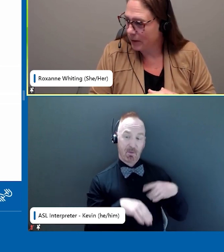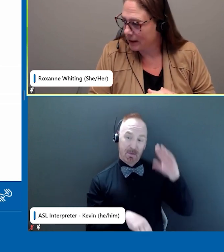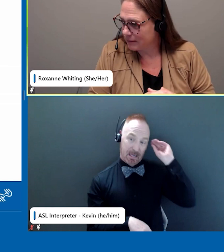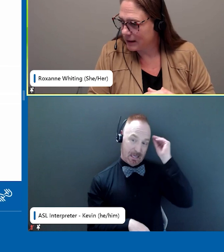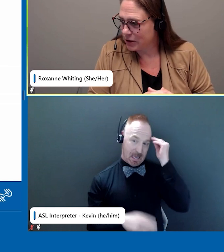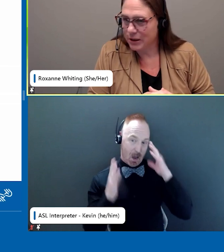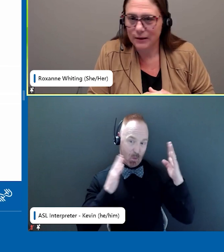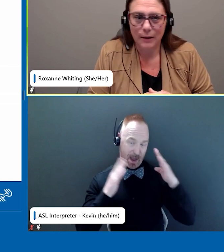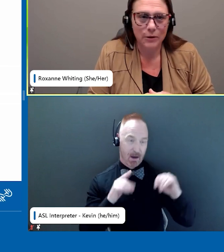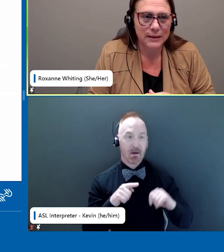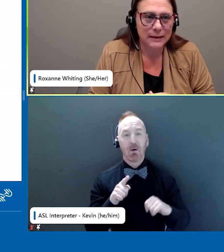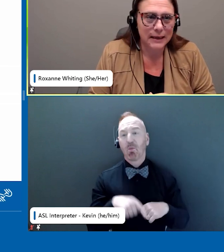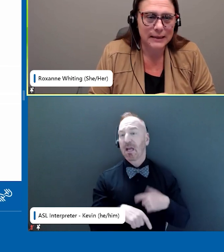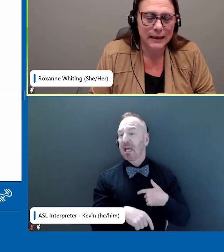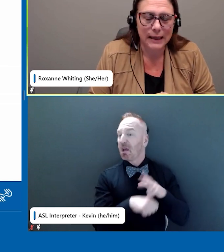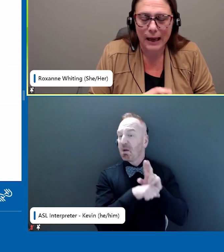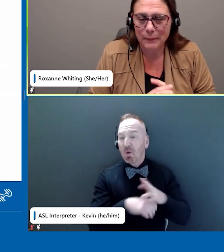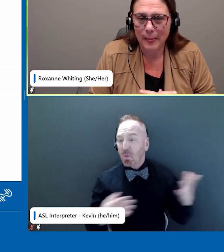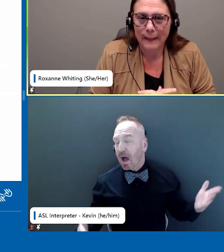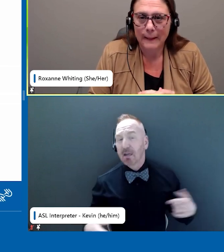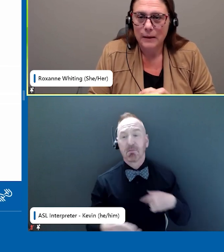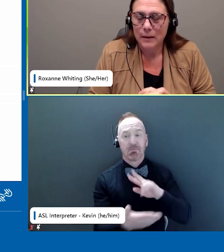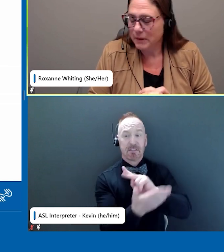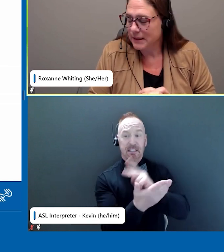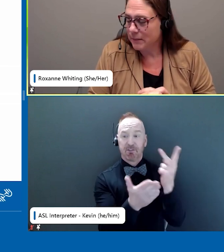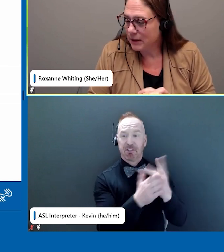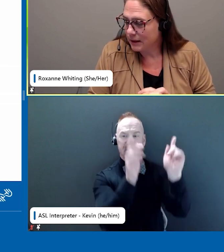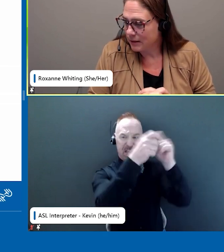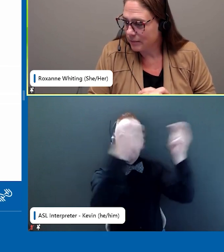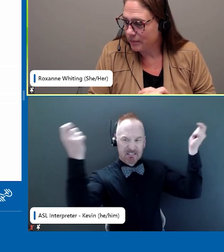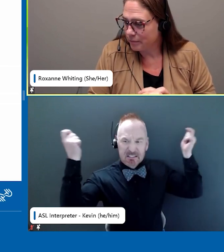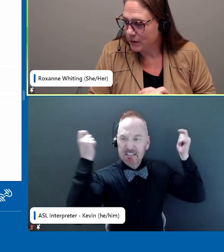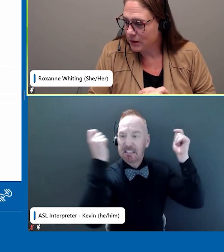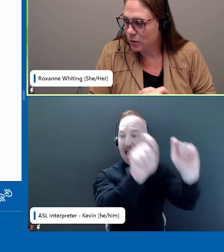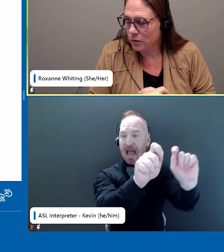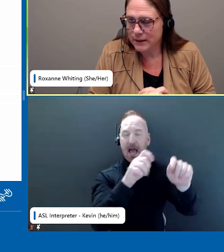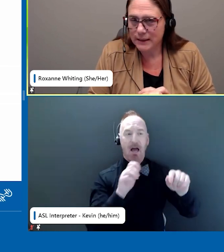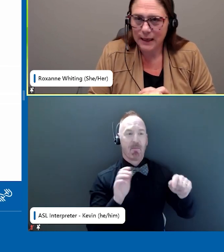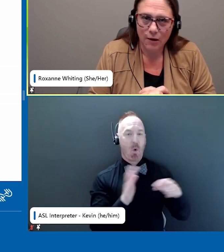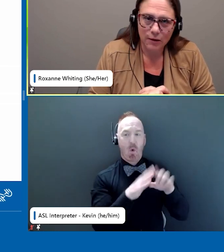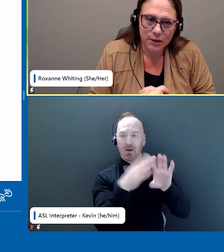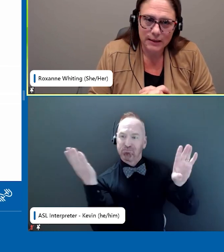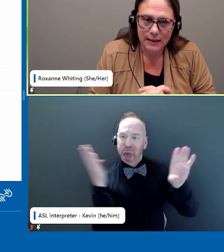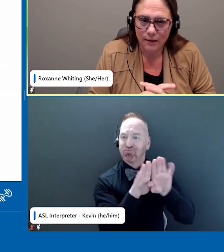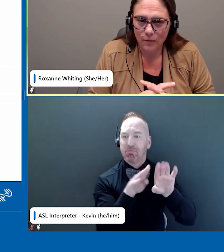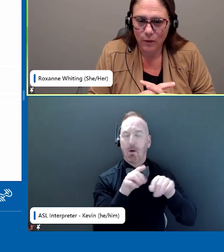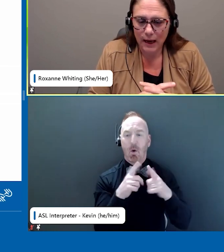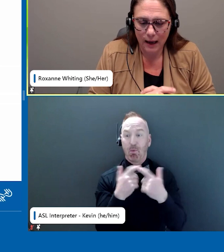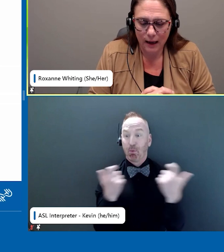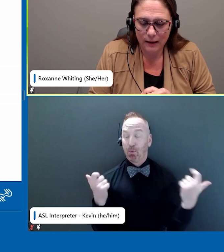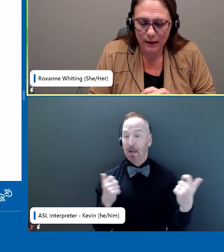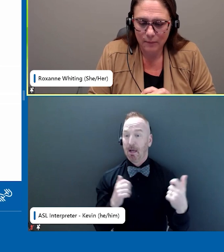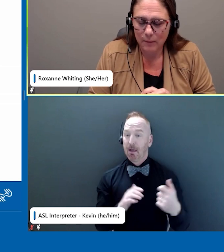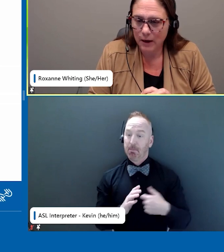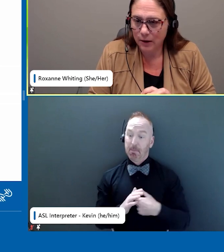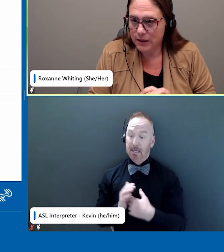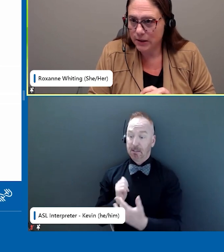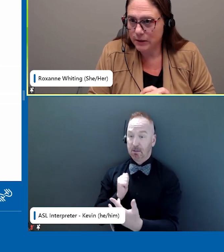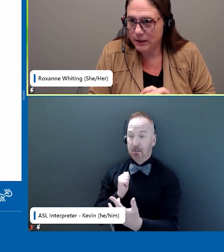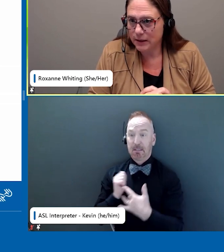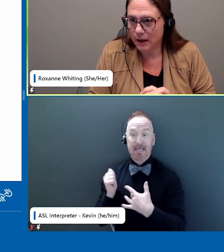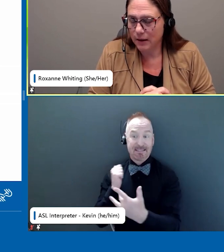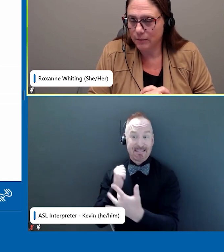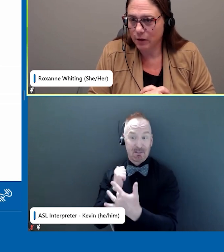to slamming kitchen cupboards and things like that. But some of the tools and technologies that we had and that my